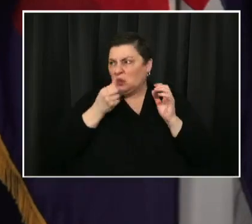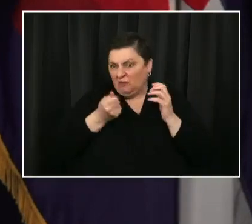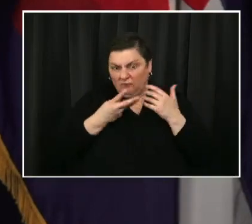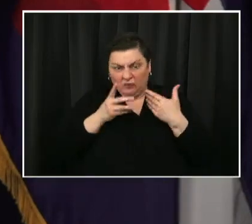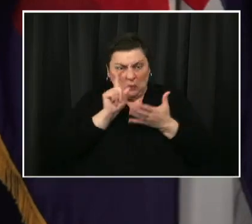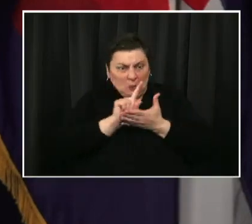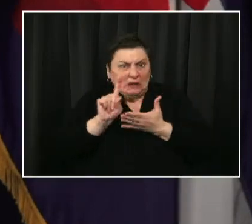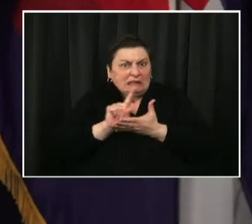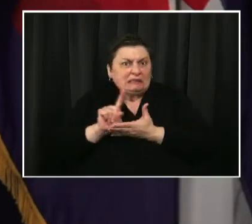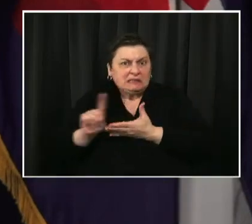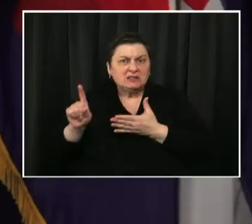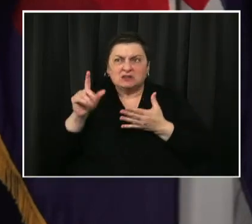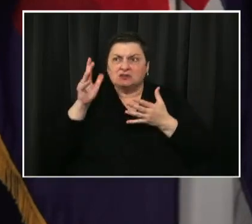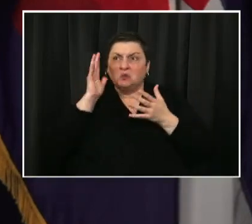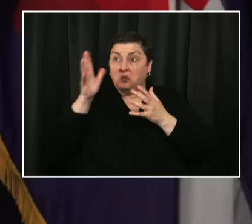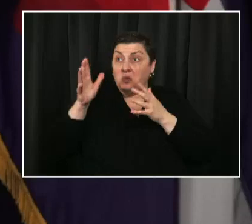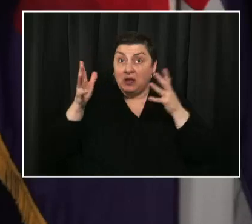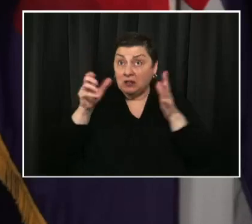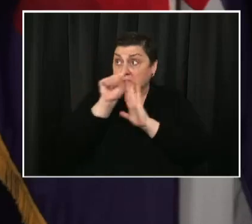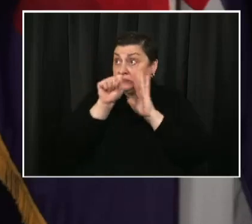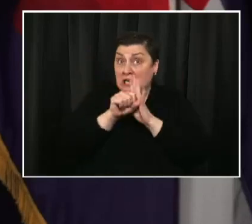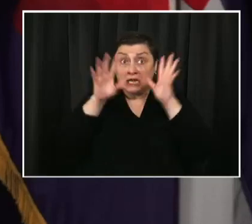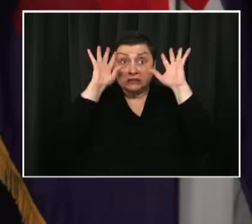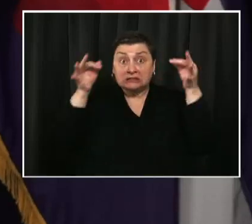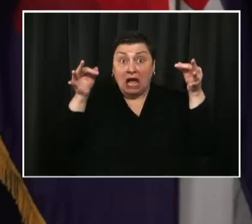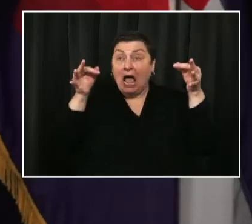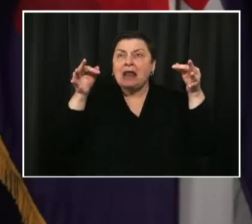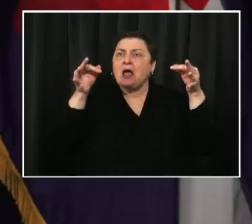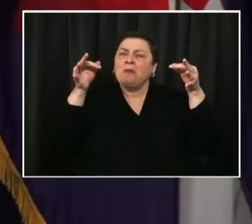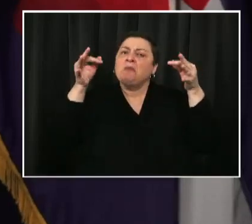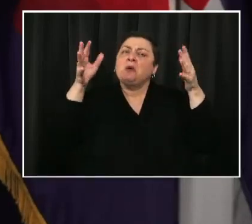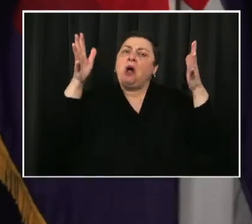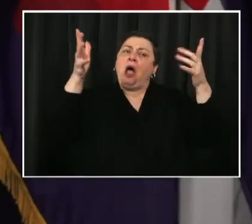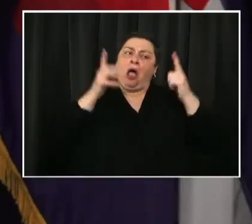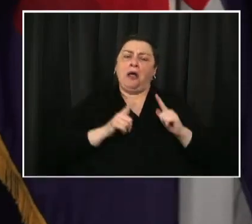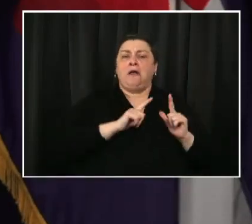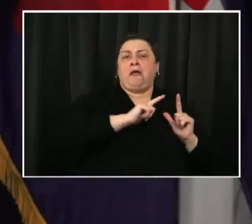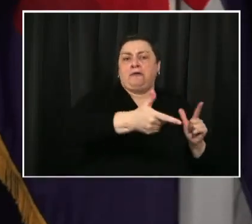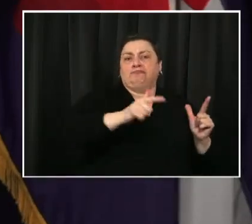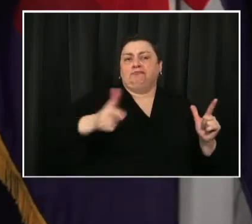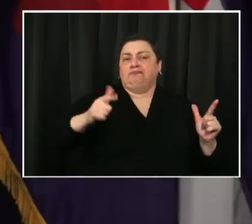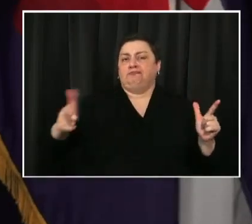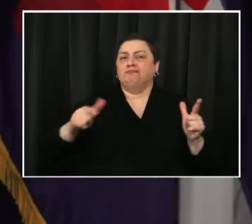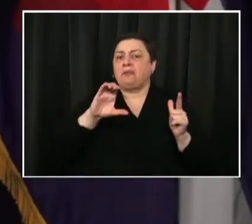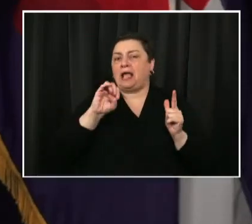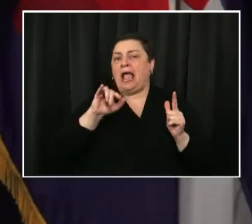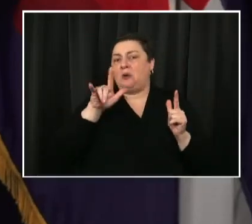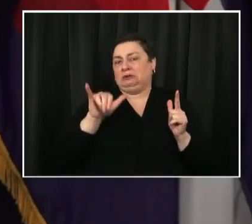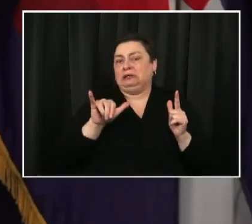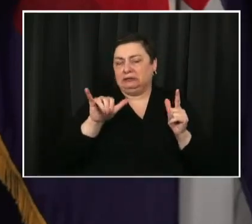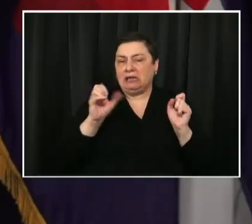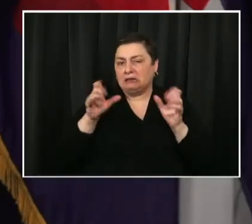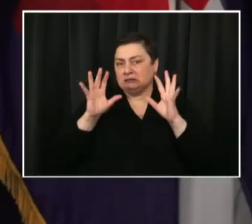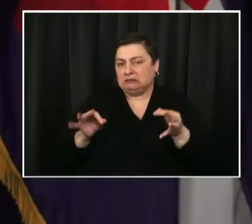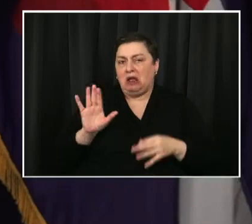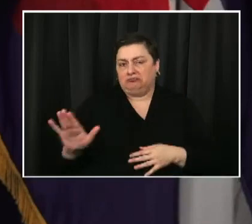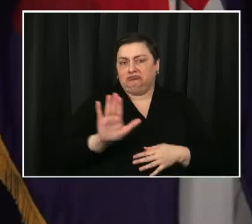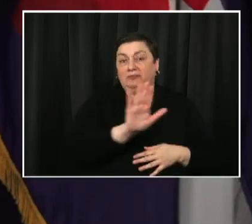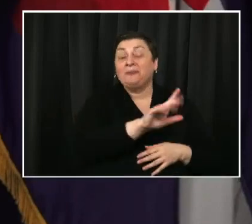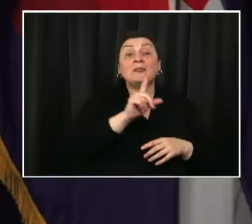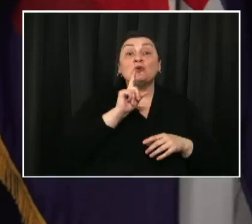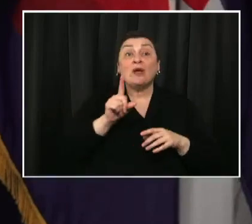weeks. And that's because the state nexus in this and sort of what is our emergency is